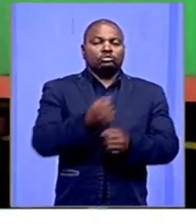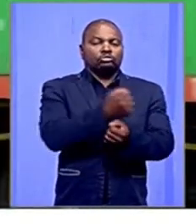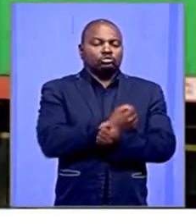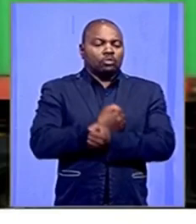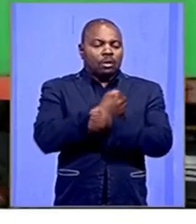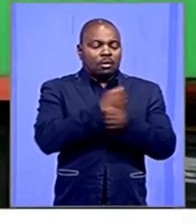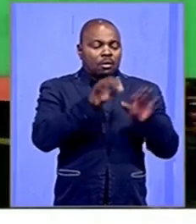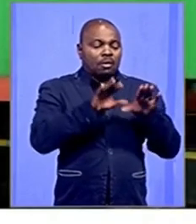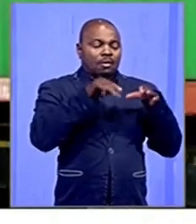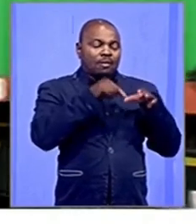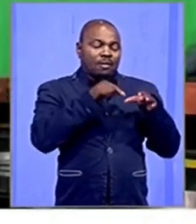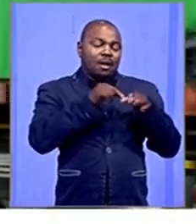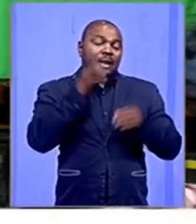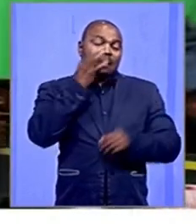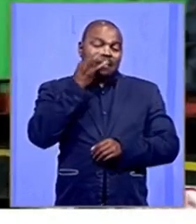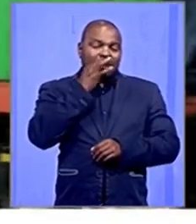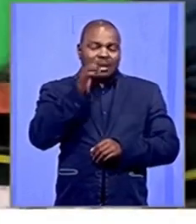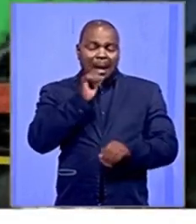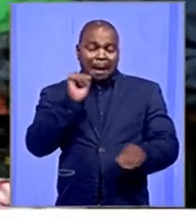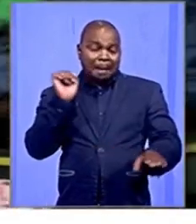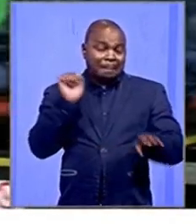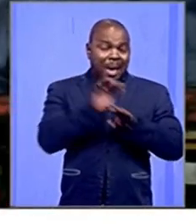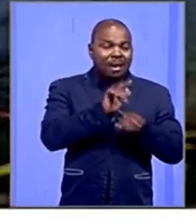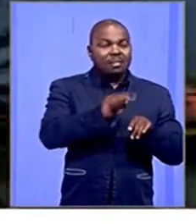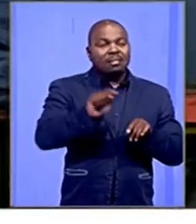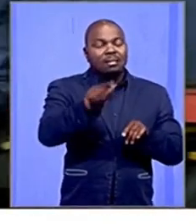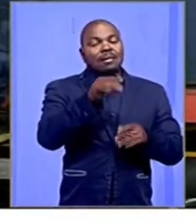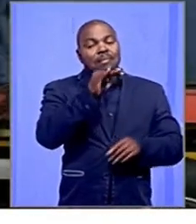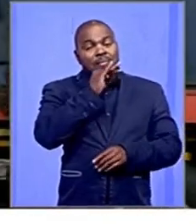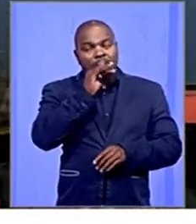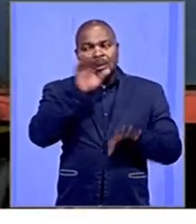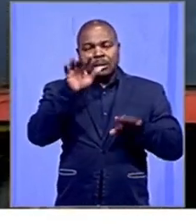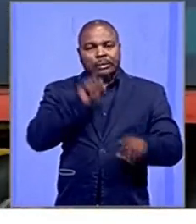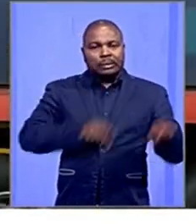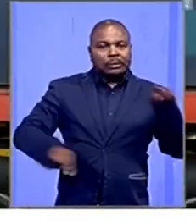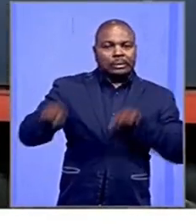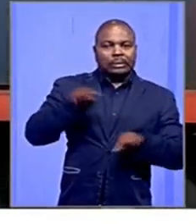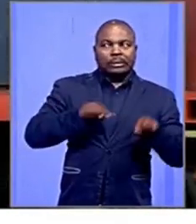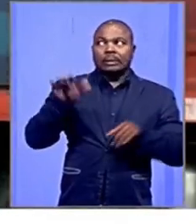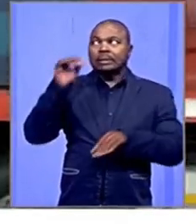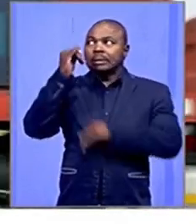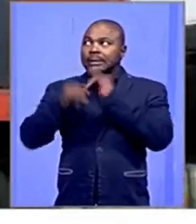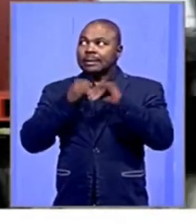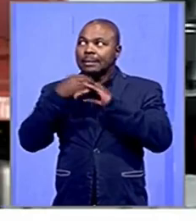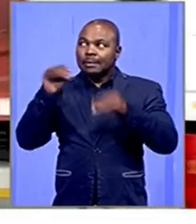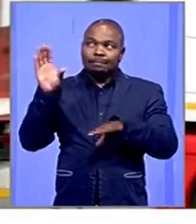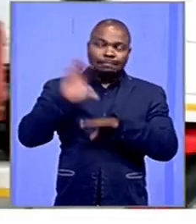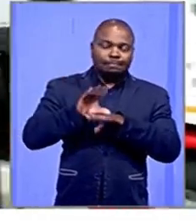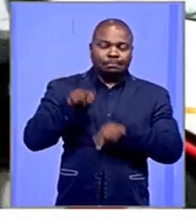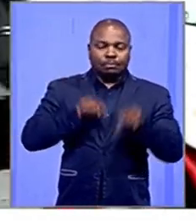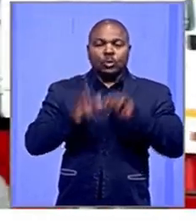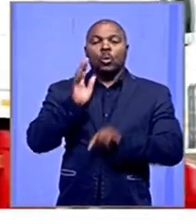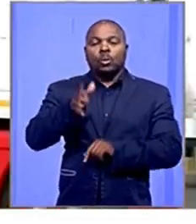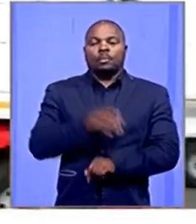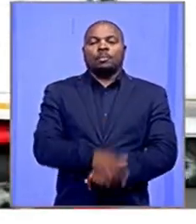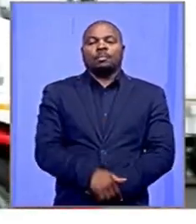tse tsamaisang thepa o re ditlhaselo tsena di tlo baka tshabo le ho batsetedi ba matjhaba.